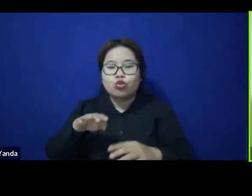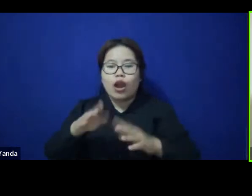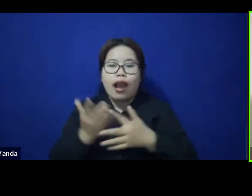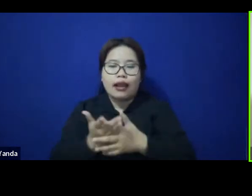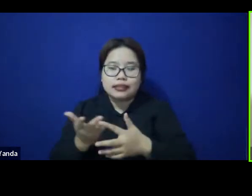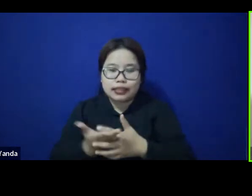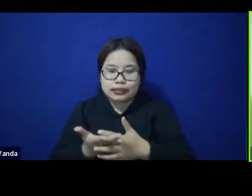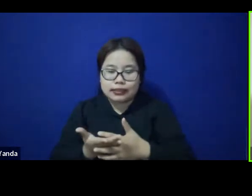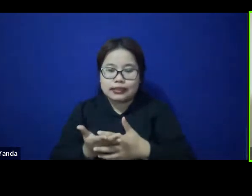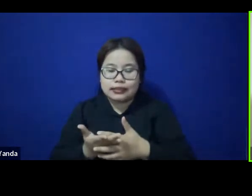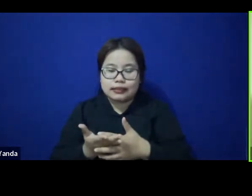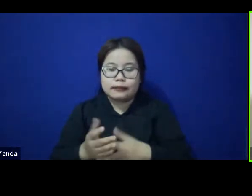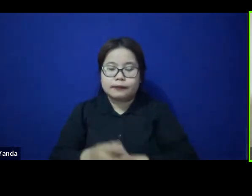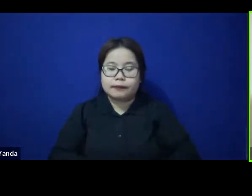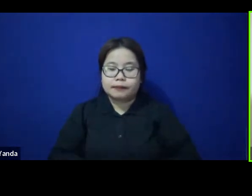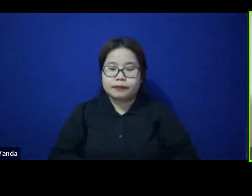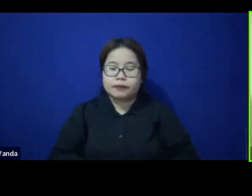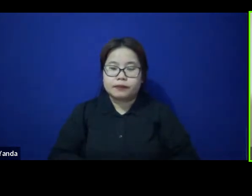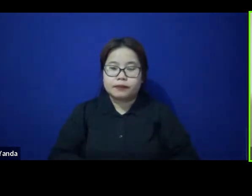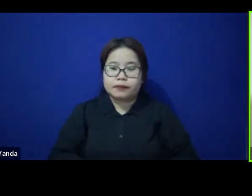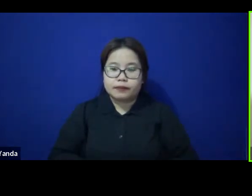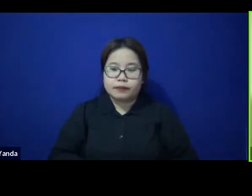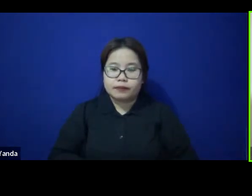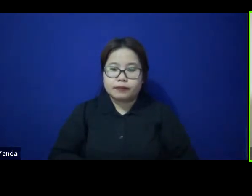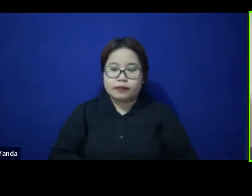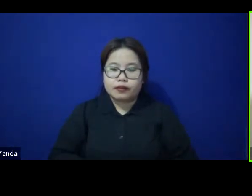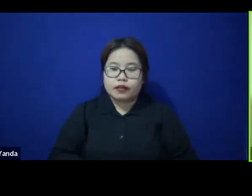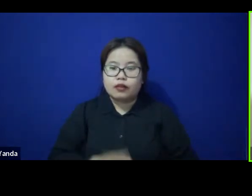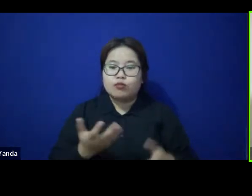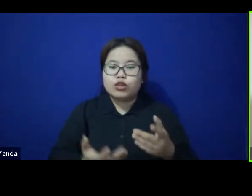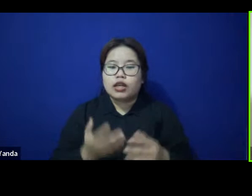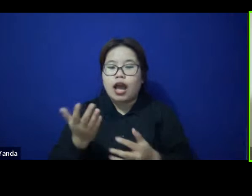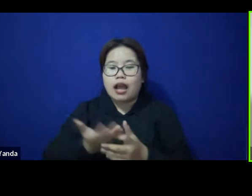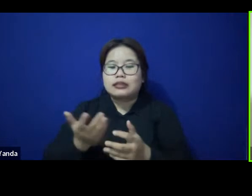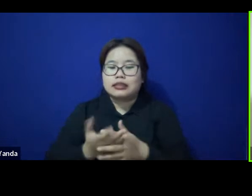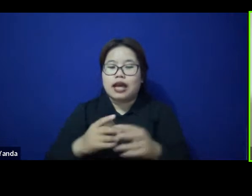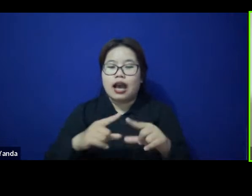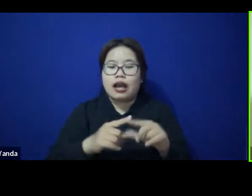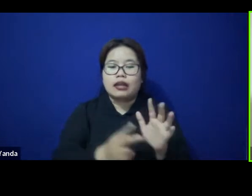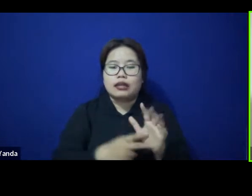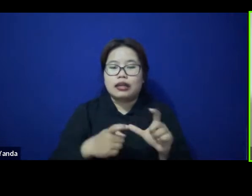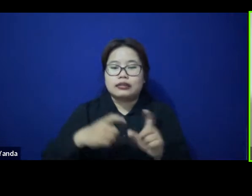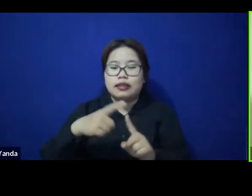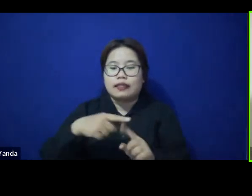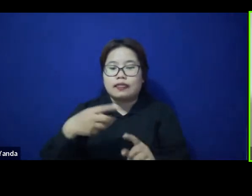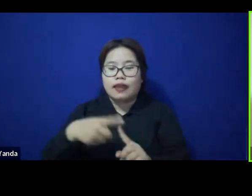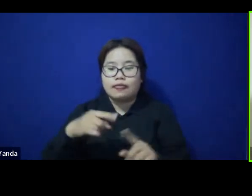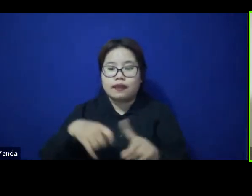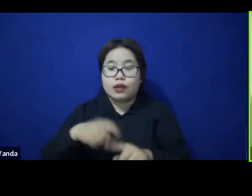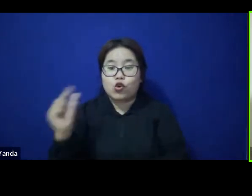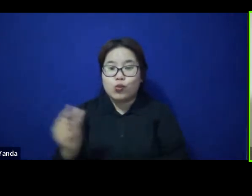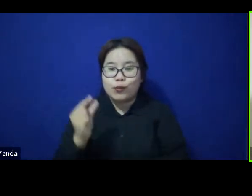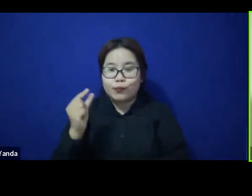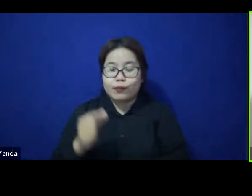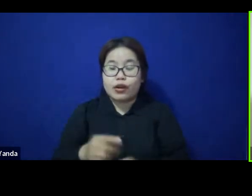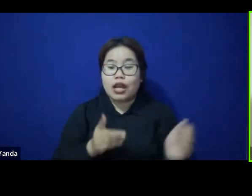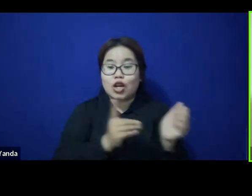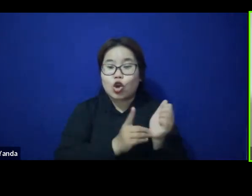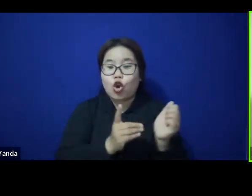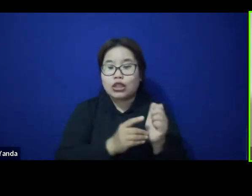general anesthetic. So that doctor was doing what she could to assess this person with